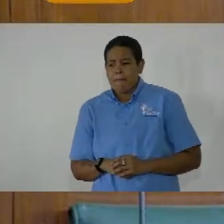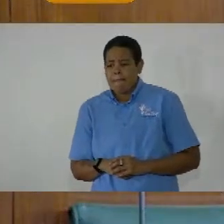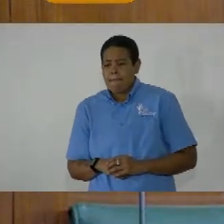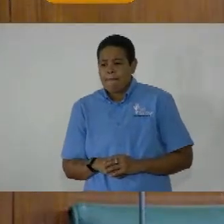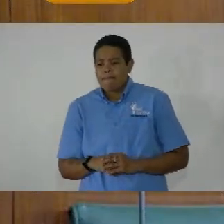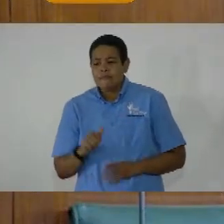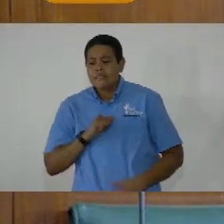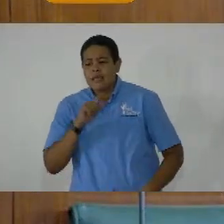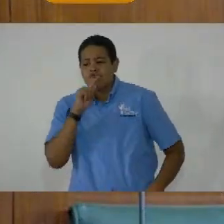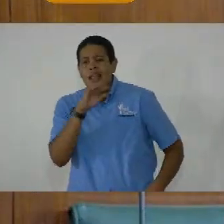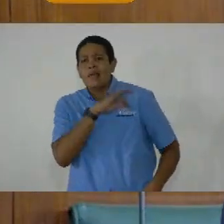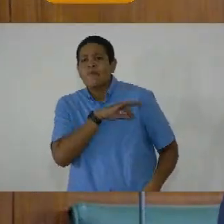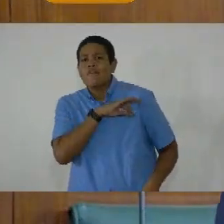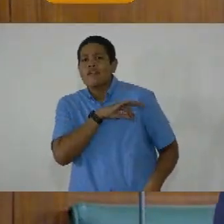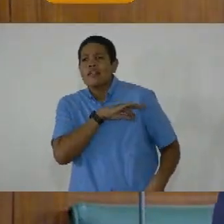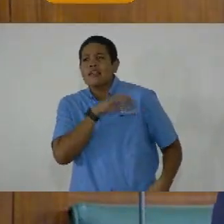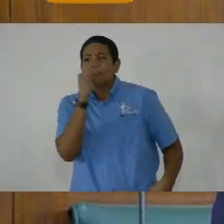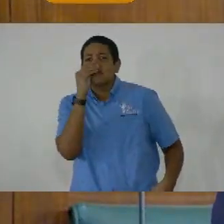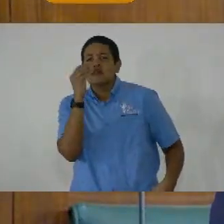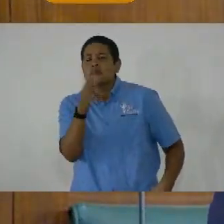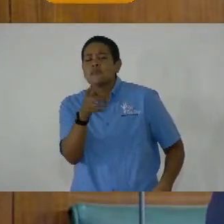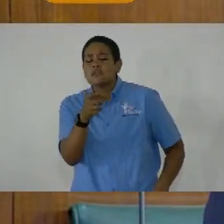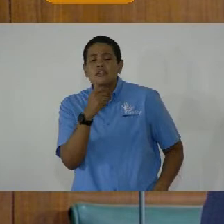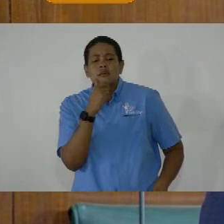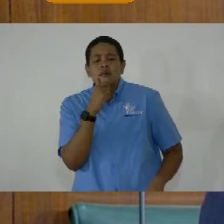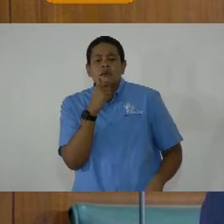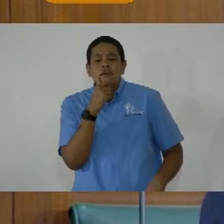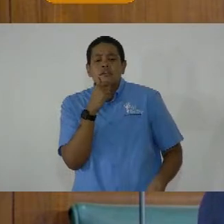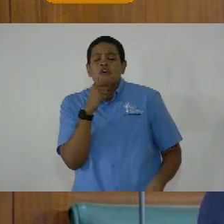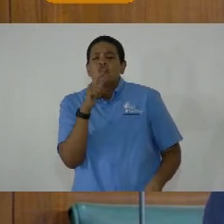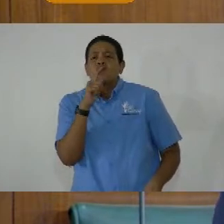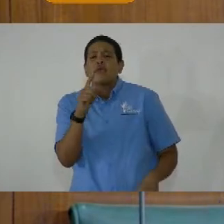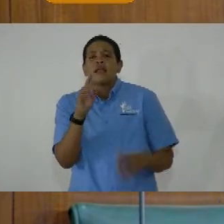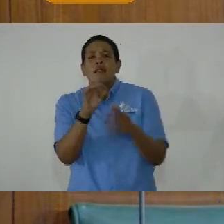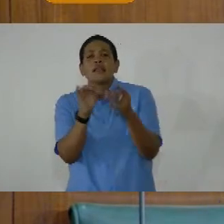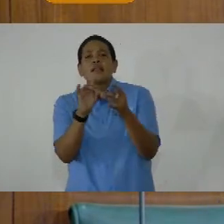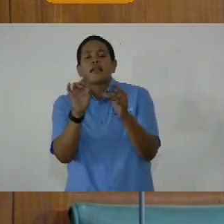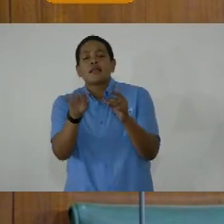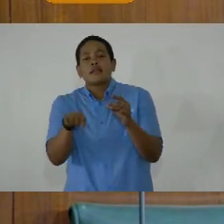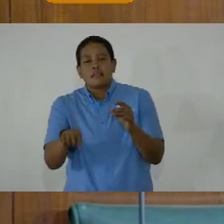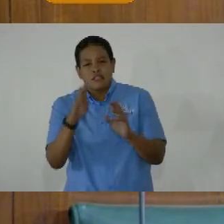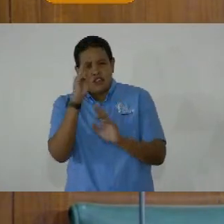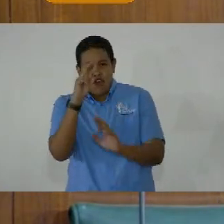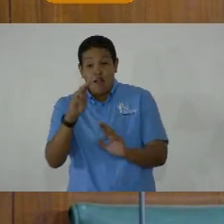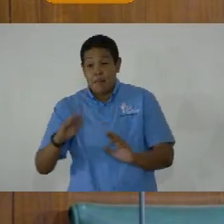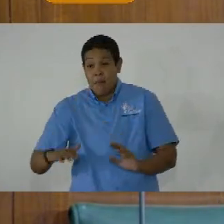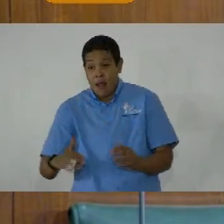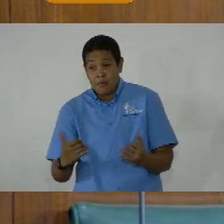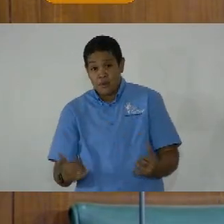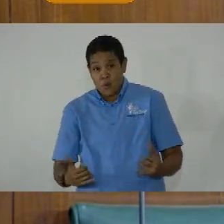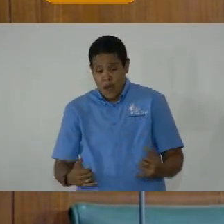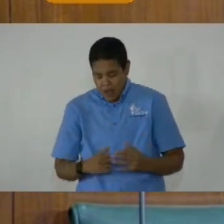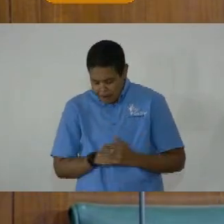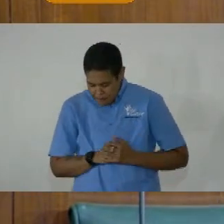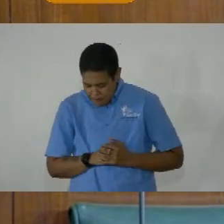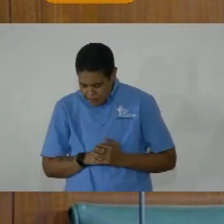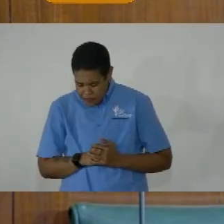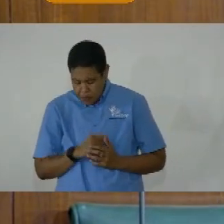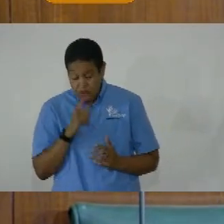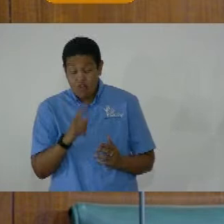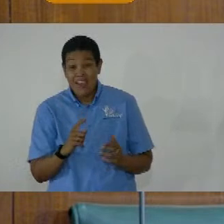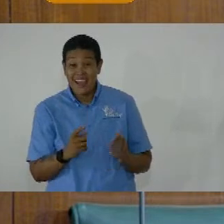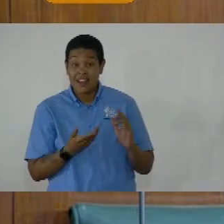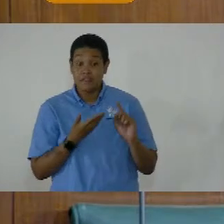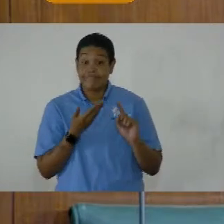I'm privileged, Madam Speaker, to be addressing this Honourable House on a